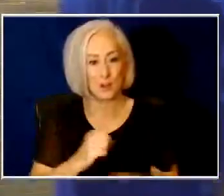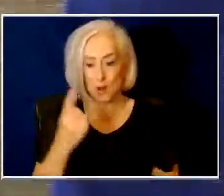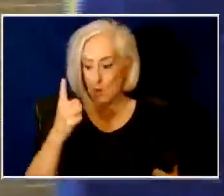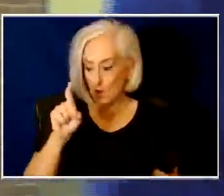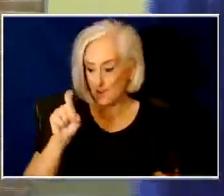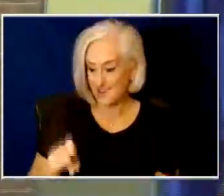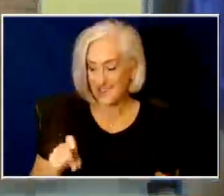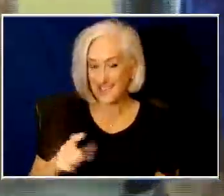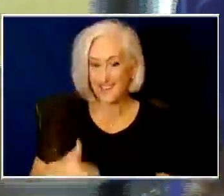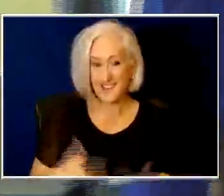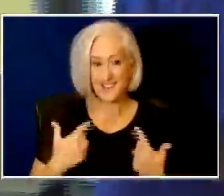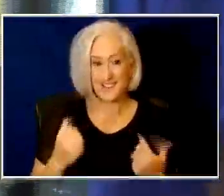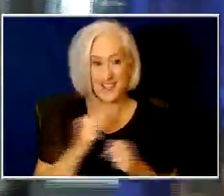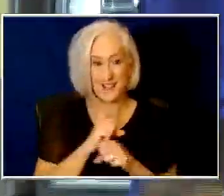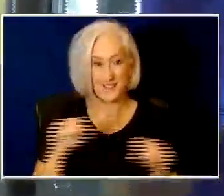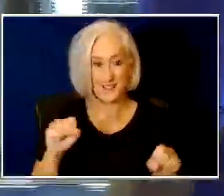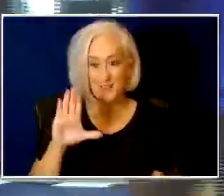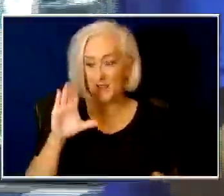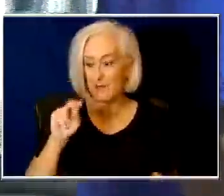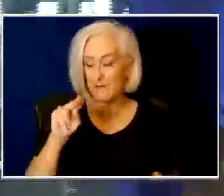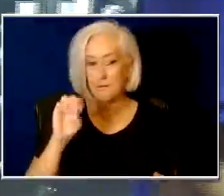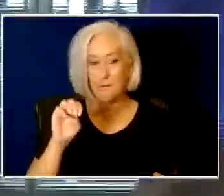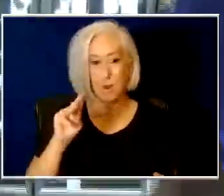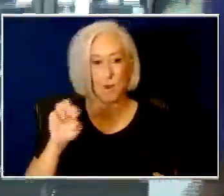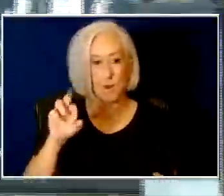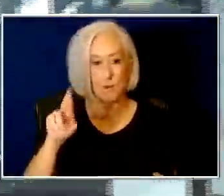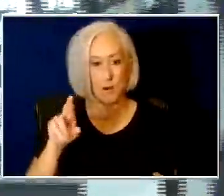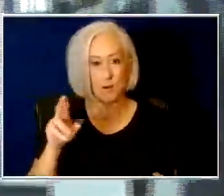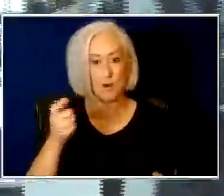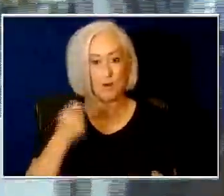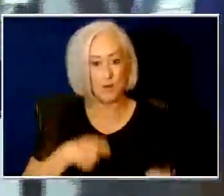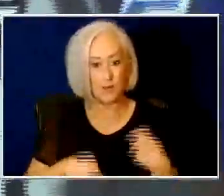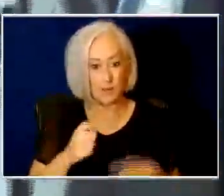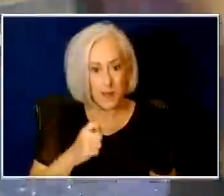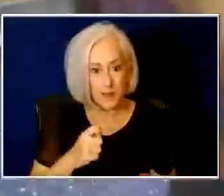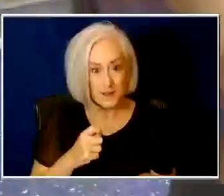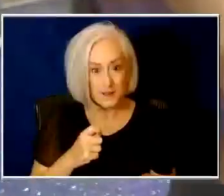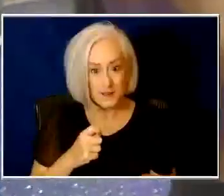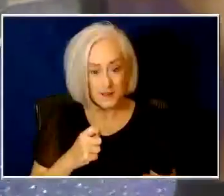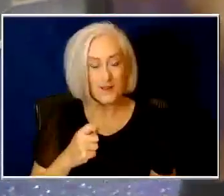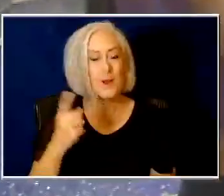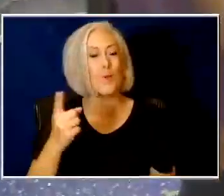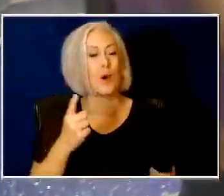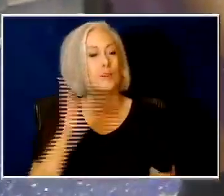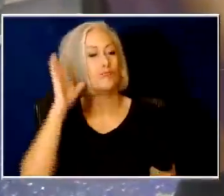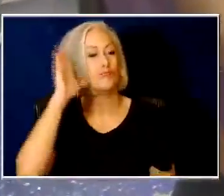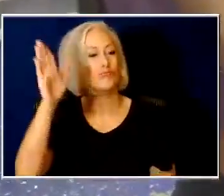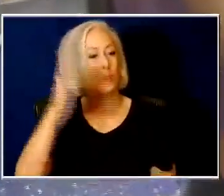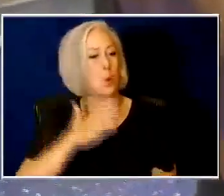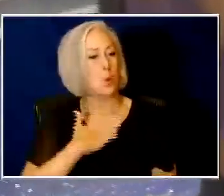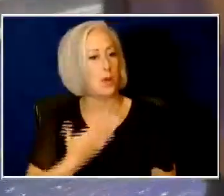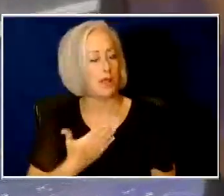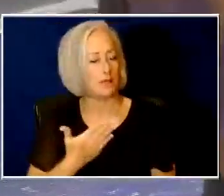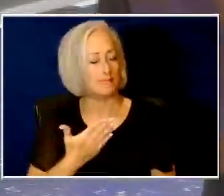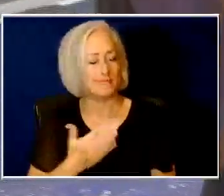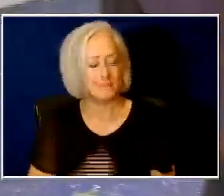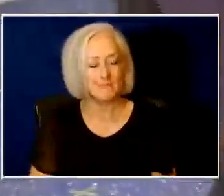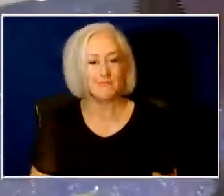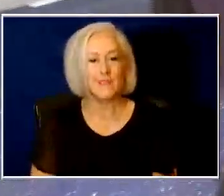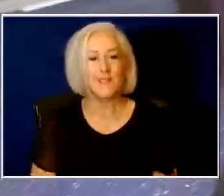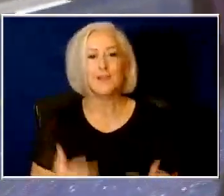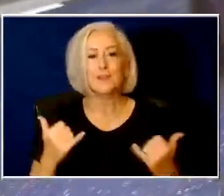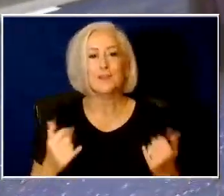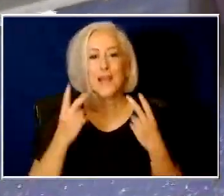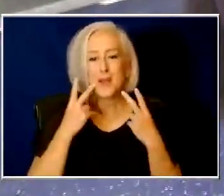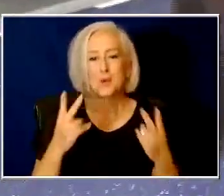other answered the call. Today, you'll see their emotional meeting for the first time after the procedure. We'll take a close look at what's